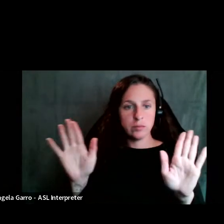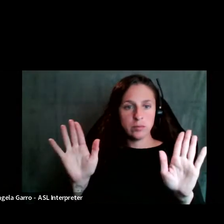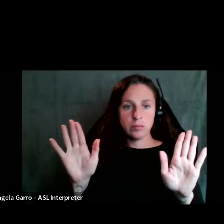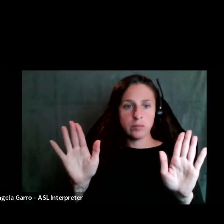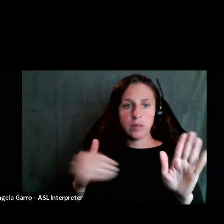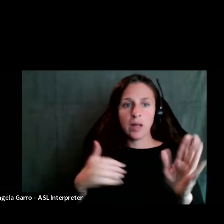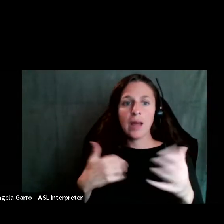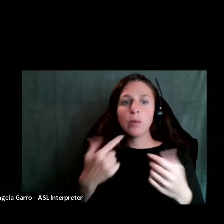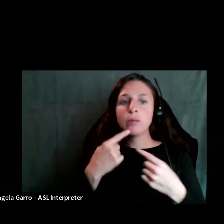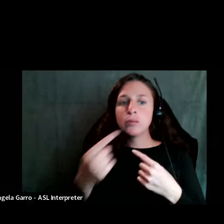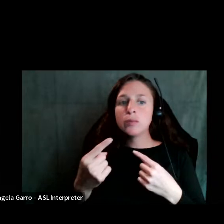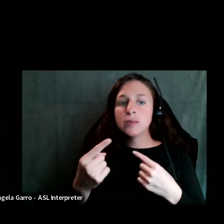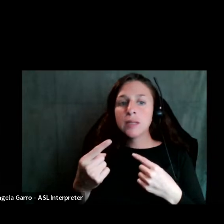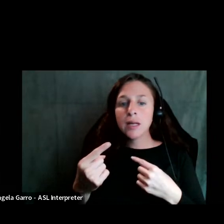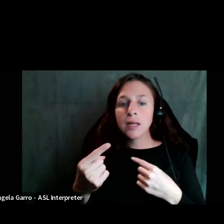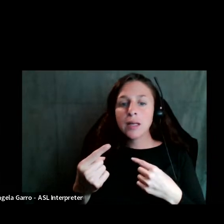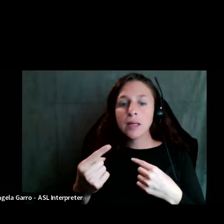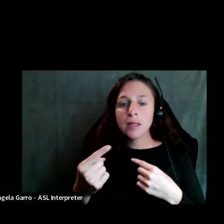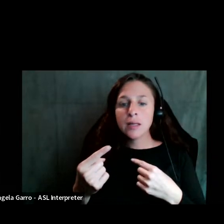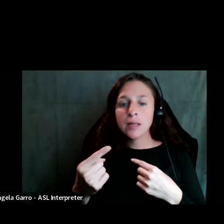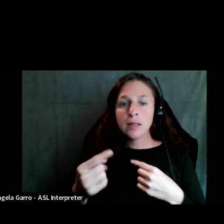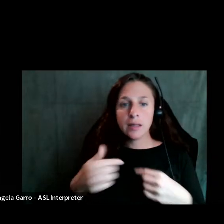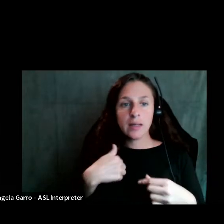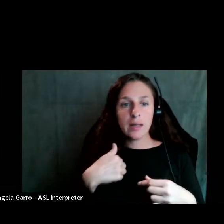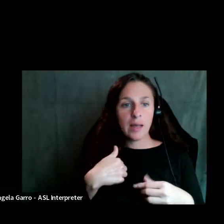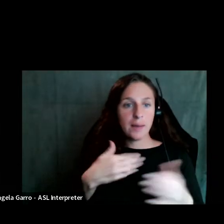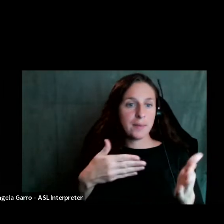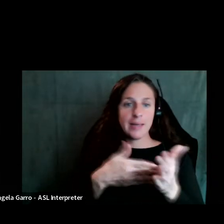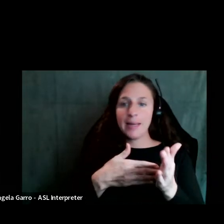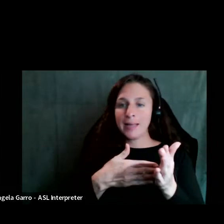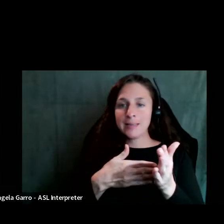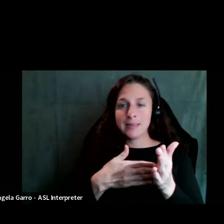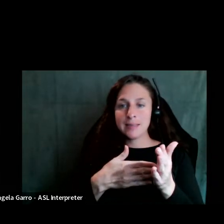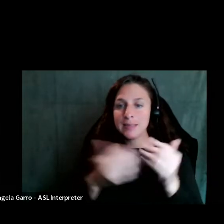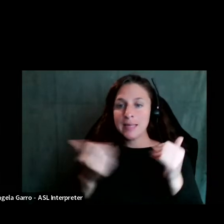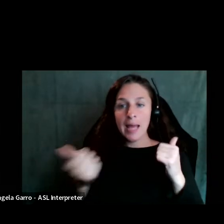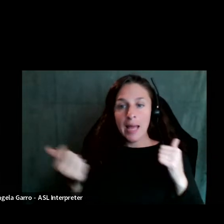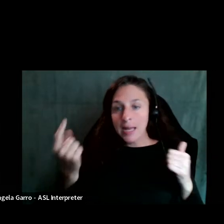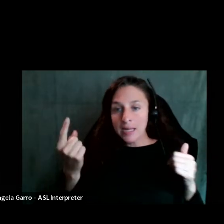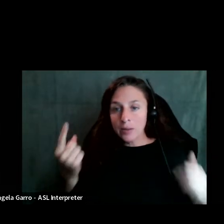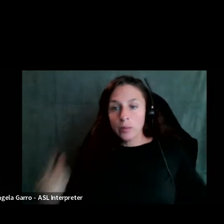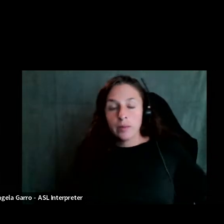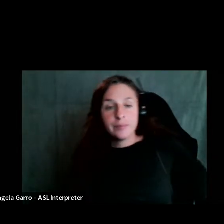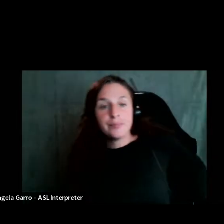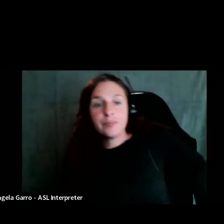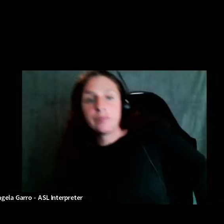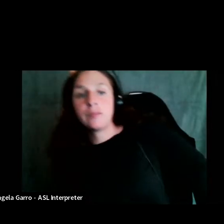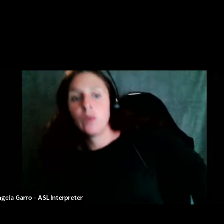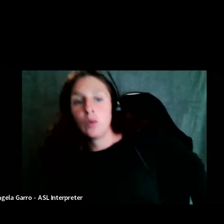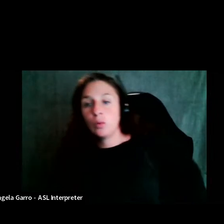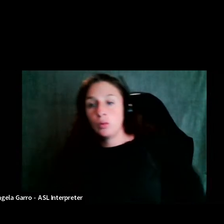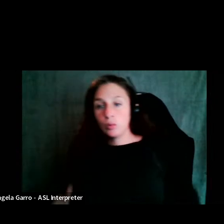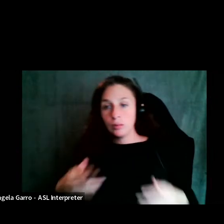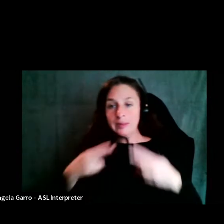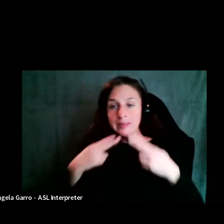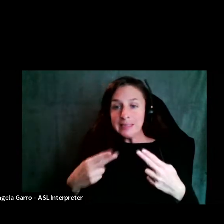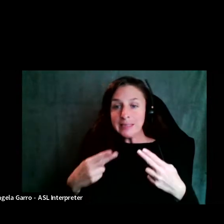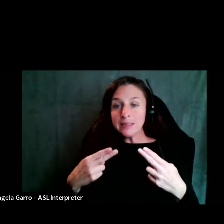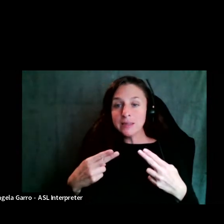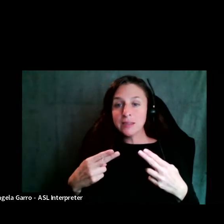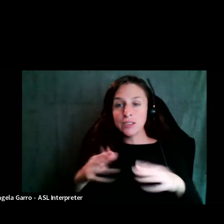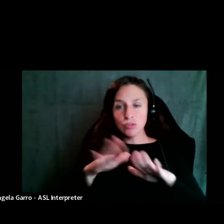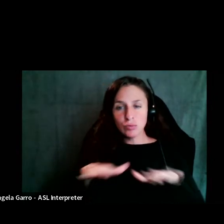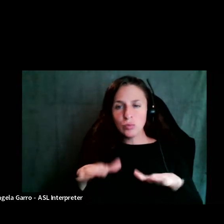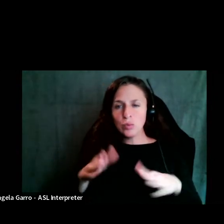I just want to say that I'm against any civilian, innocent children going through